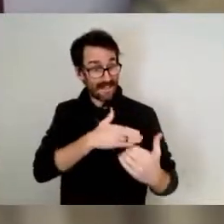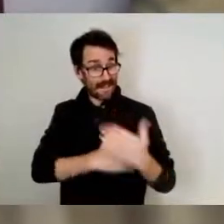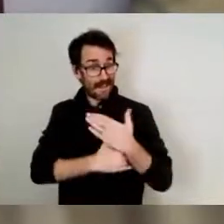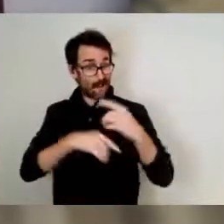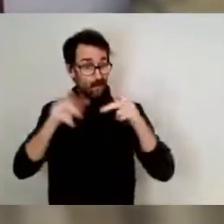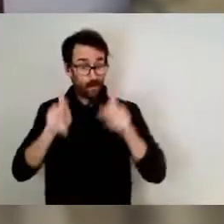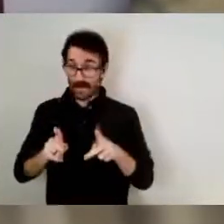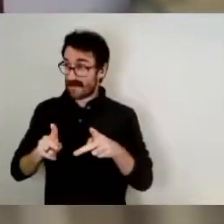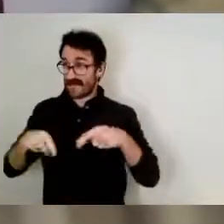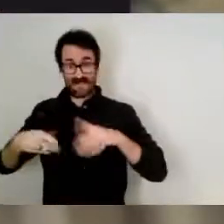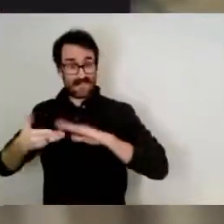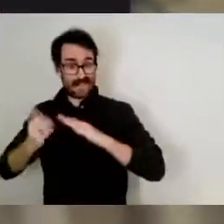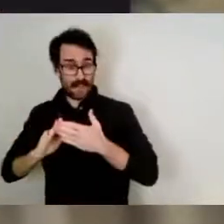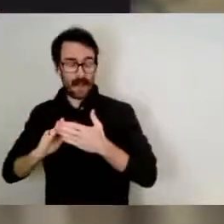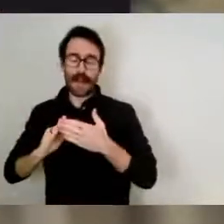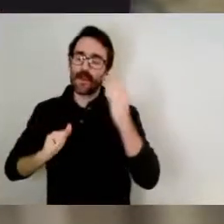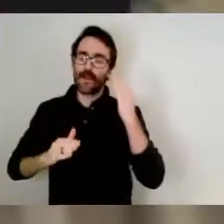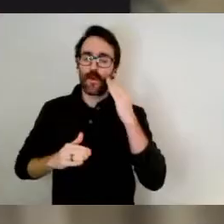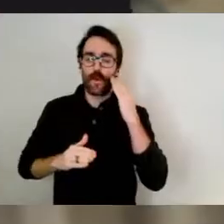occupation.